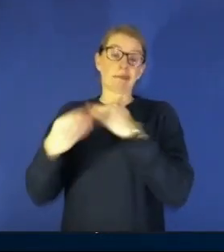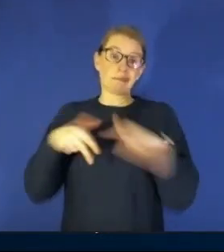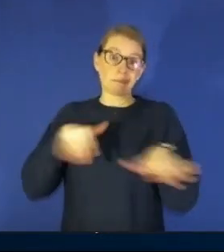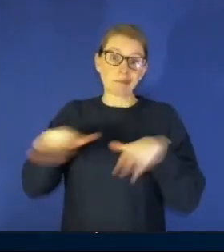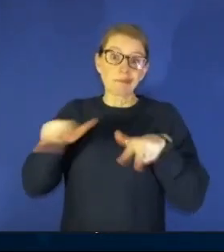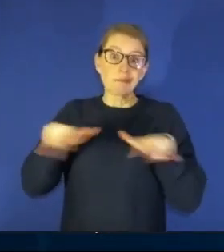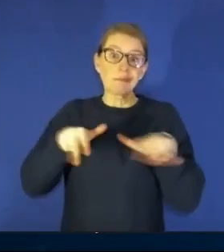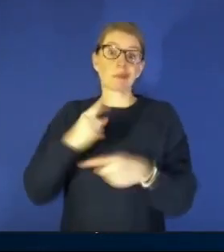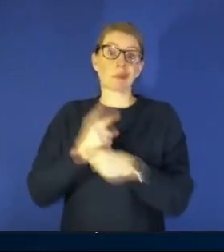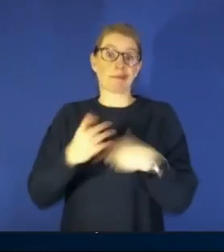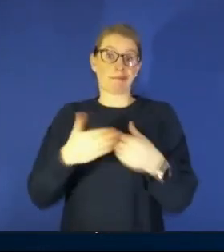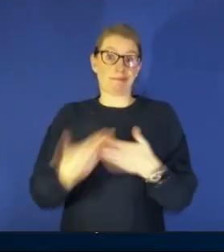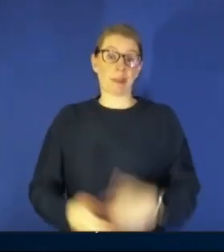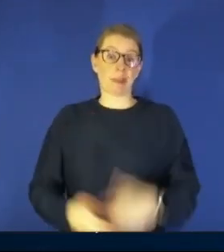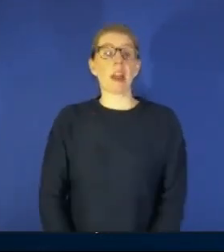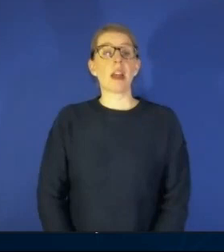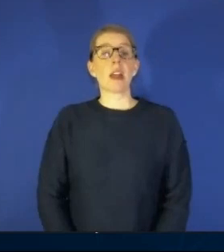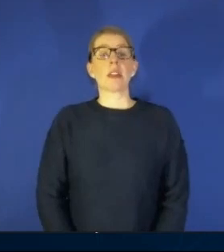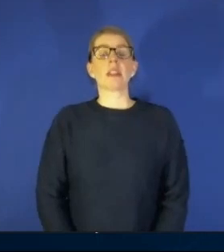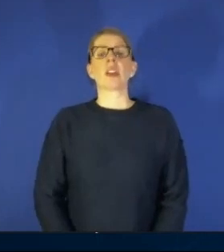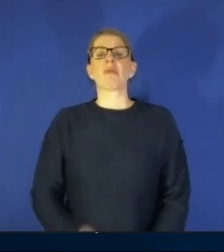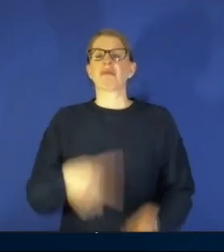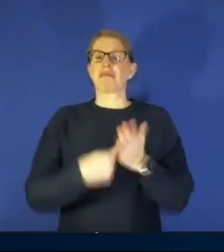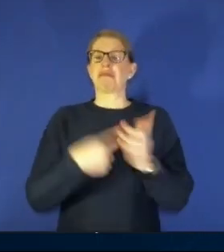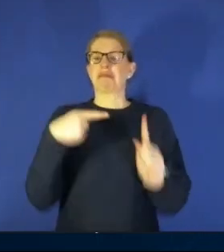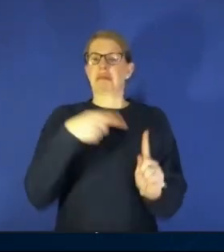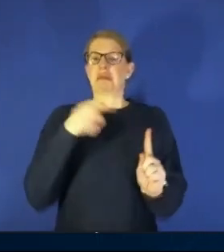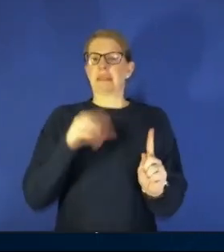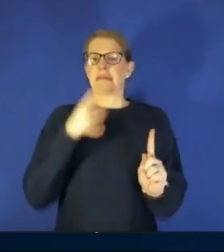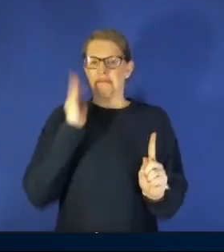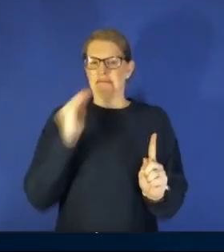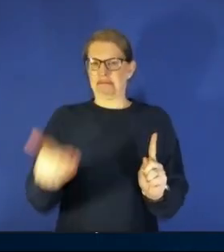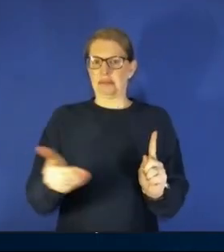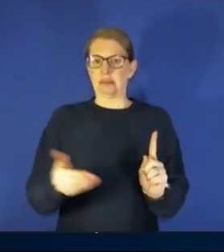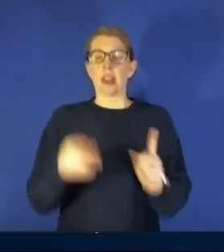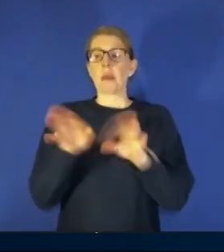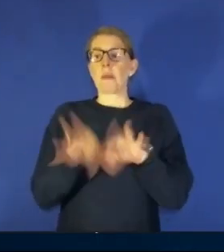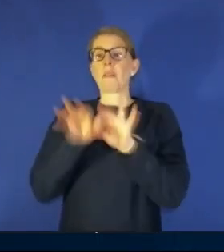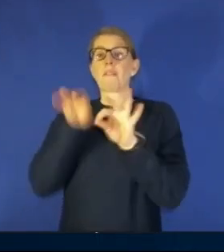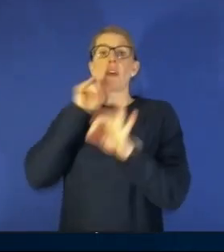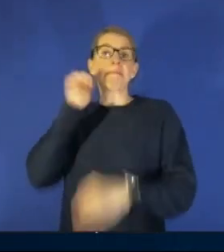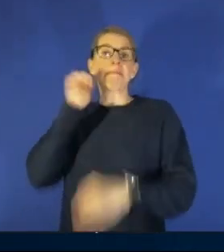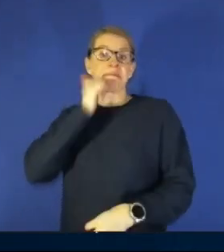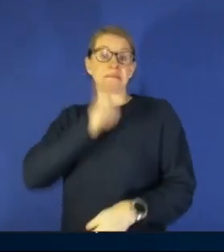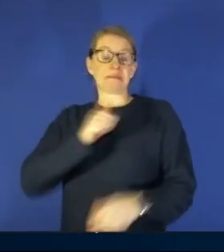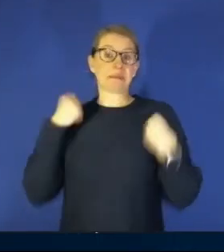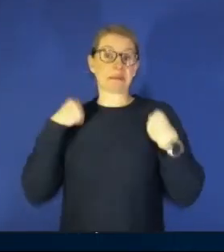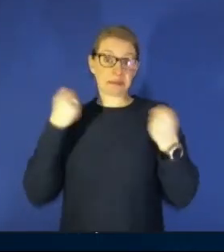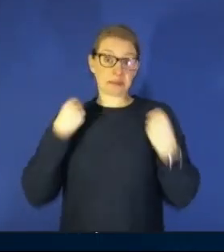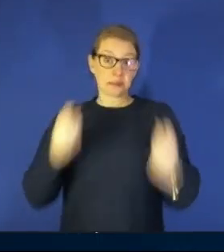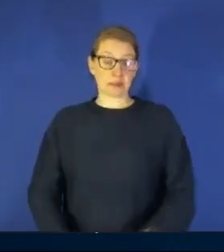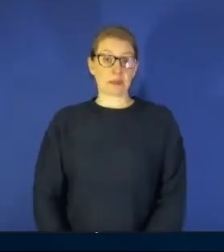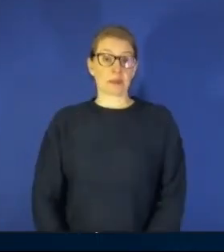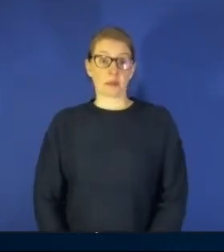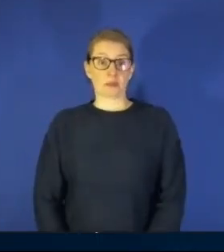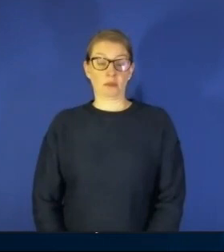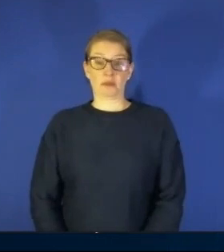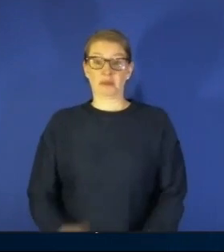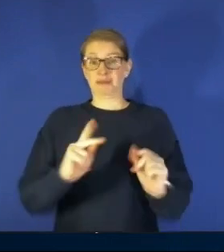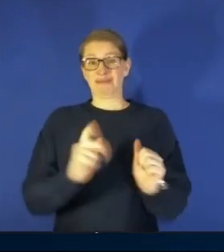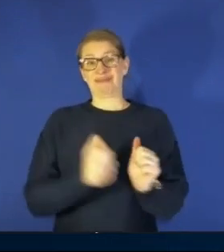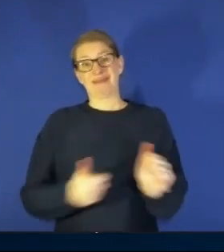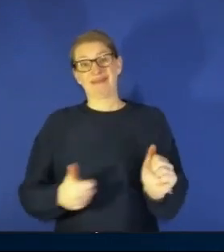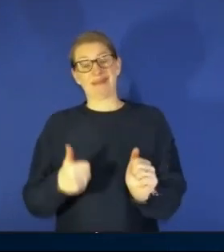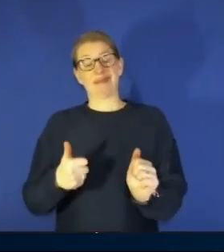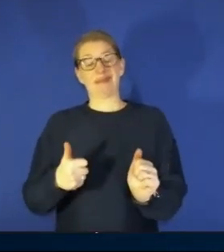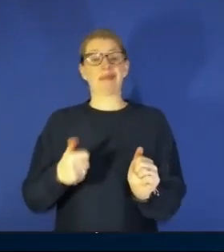things. Let's talk about that, the importance of just the daily exercise that people have been having to stay away from due to COVID, out of the